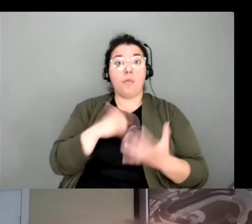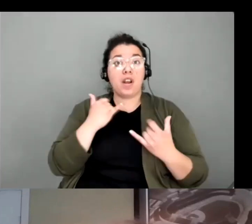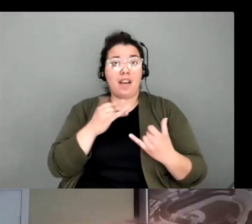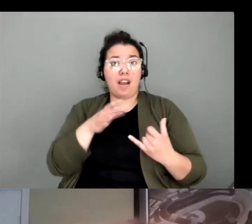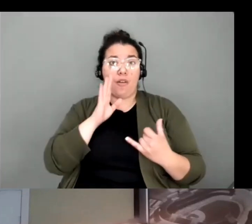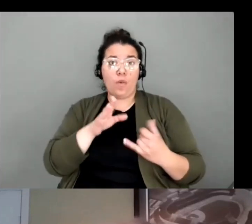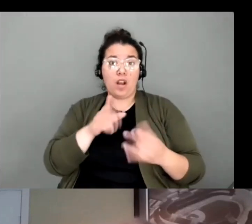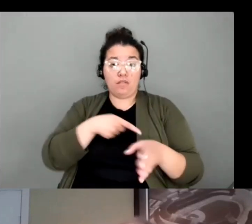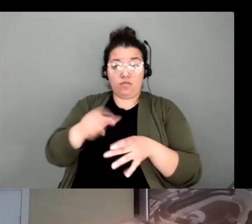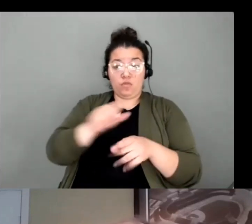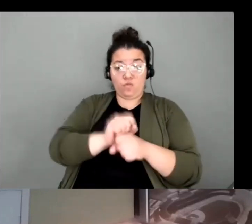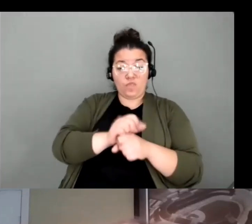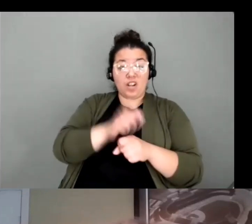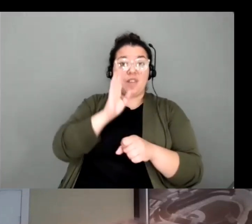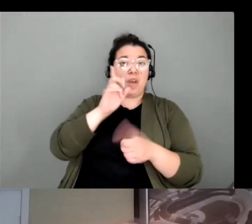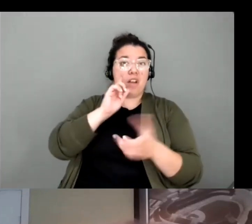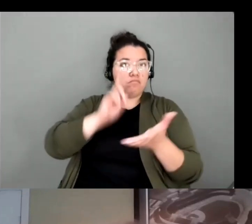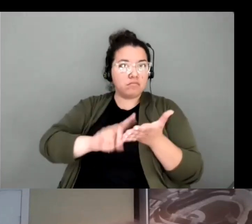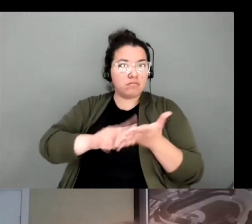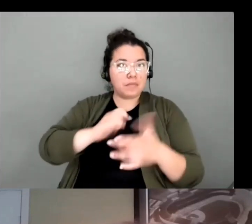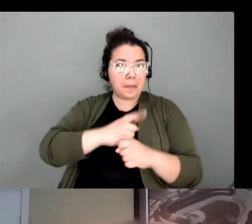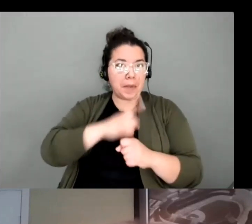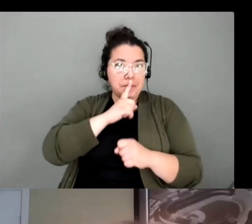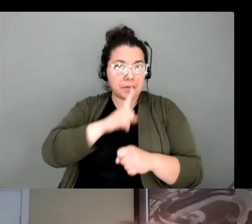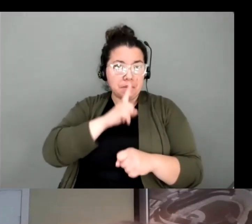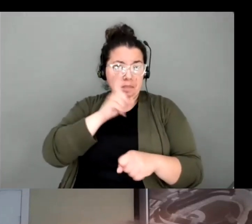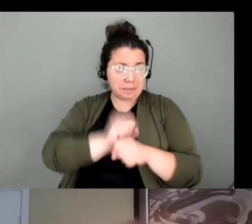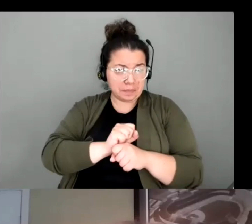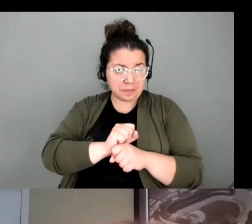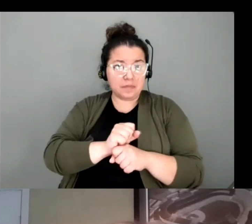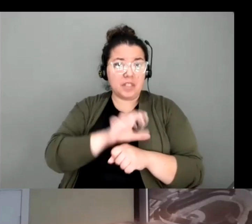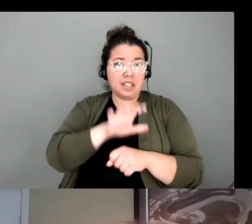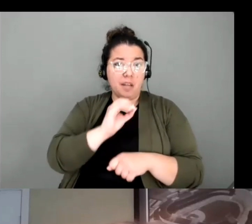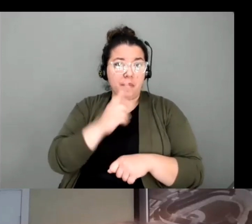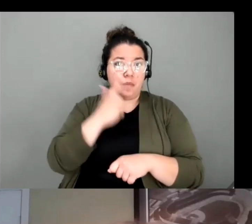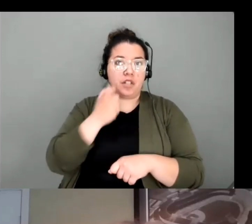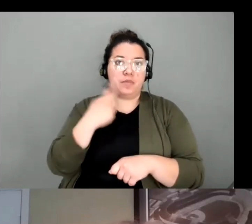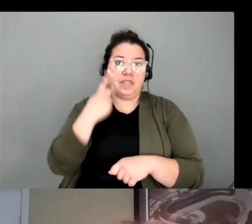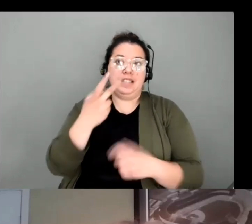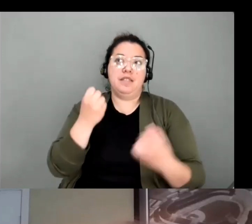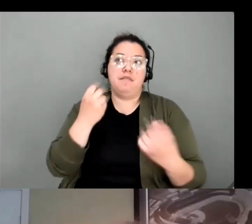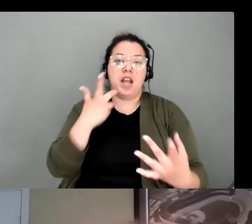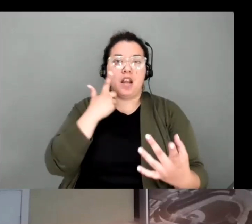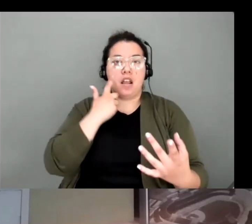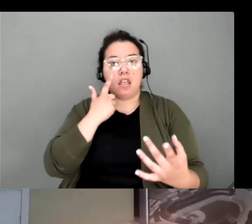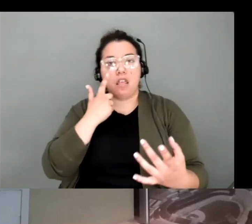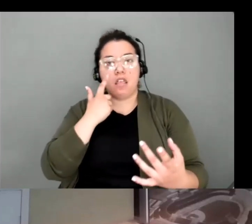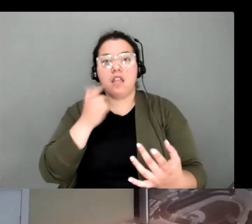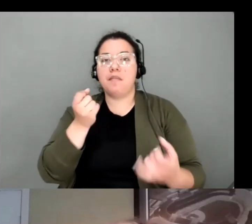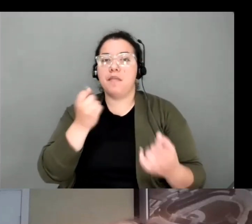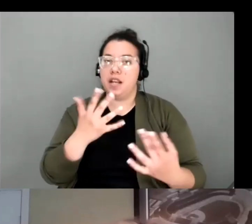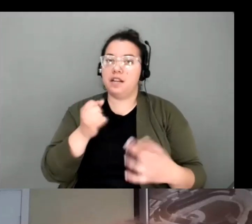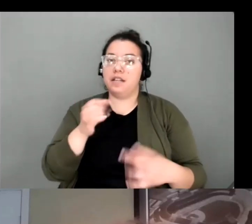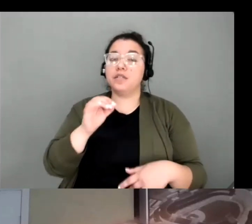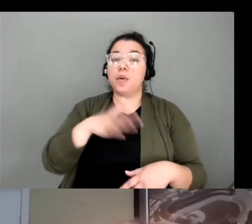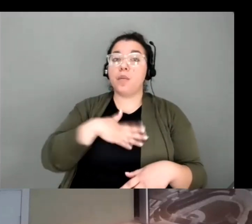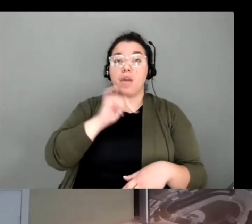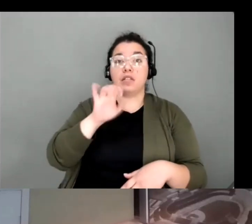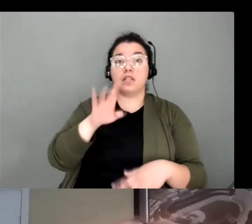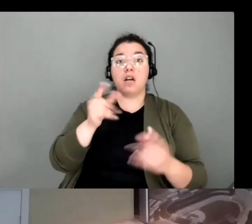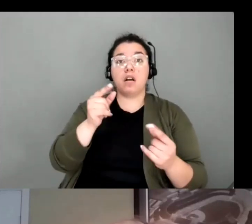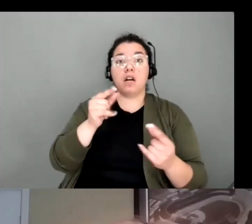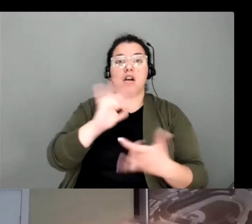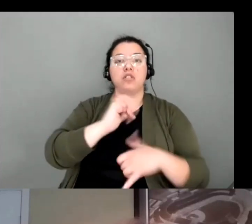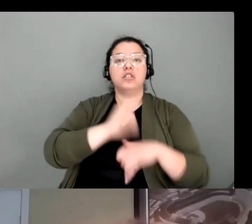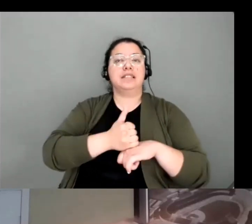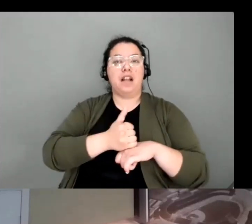it's a legitimate company because we're seeing so many things pop up. But my job is to put it all together in a pretty picture and